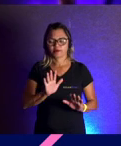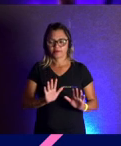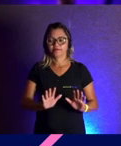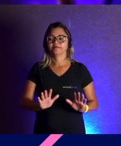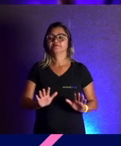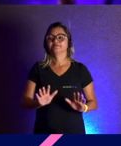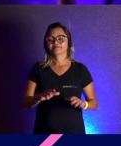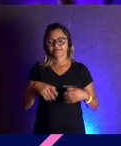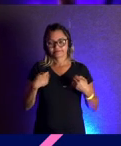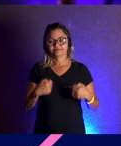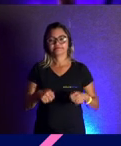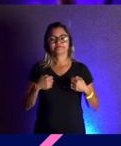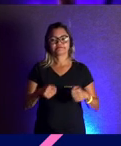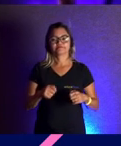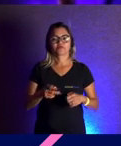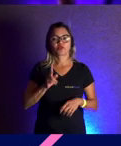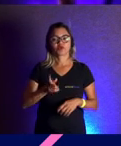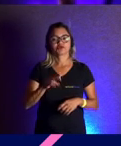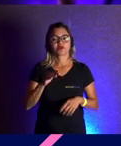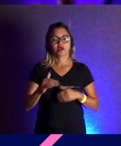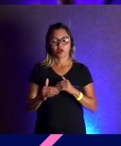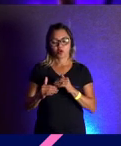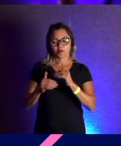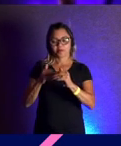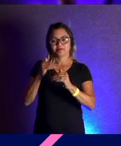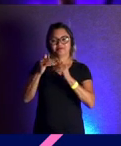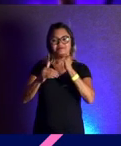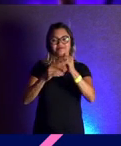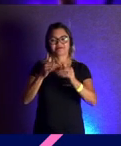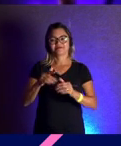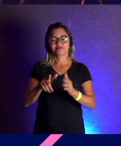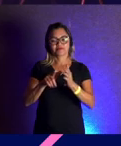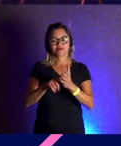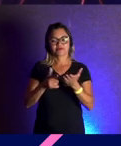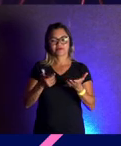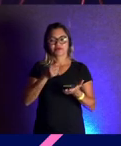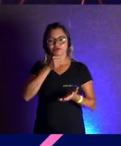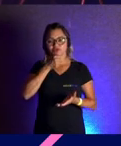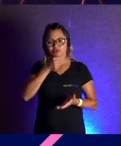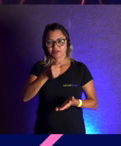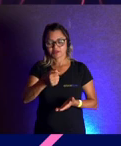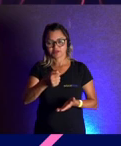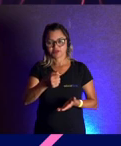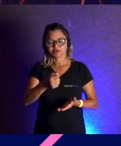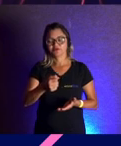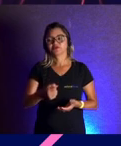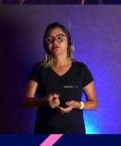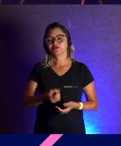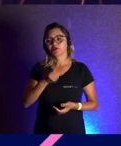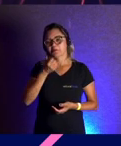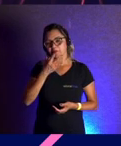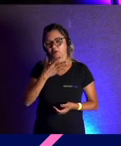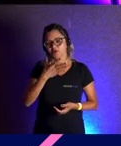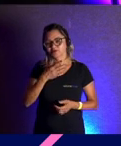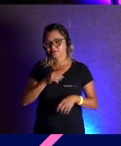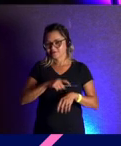on. And I think that as journalists, you are very well positioned to do that. And I look forward to meeting you folks.